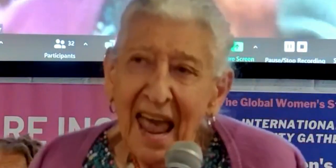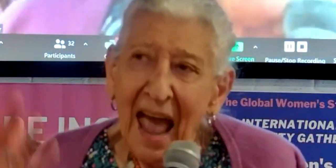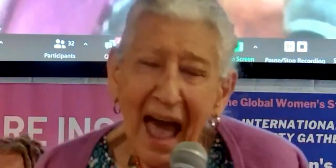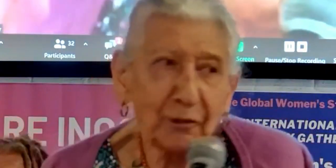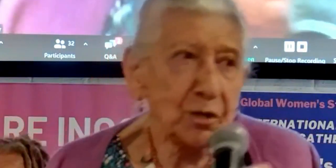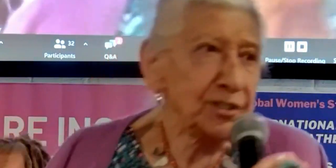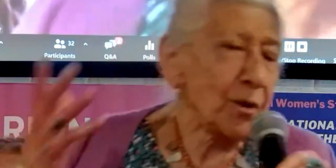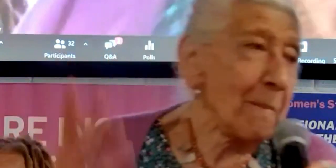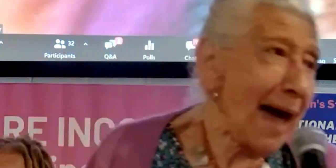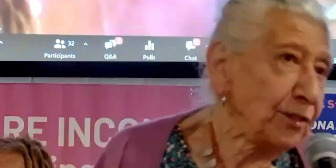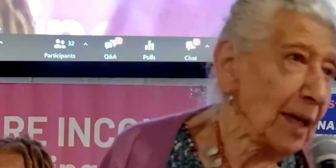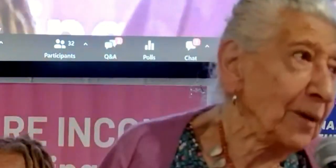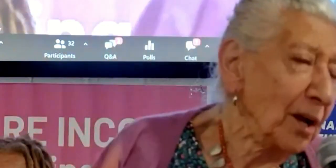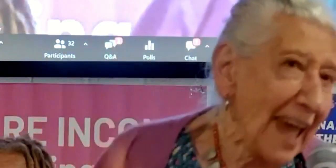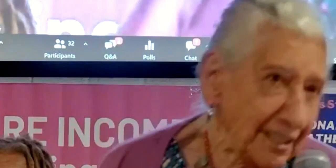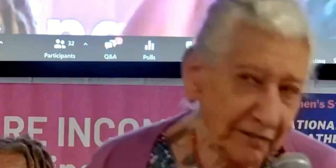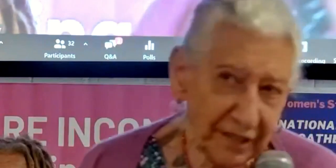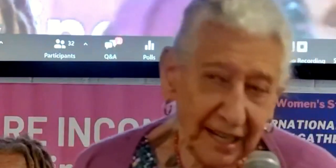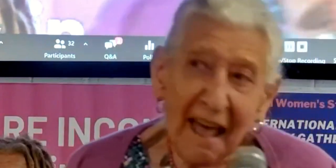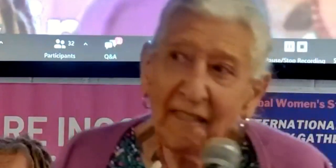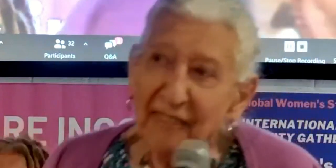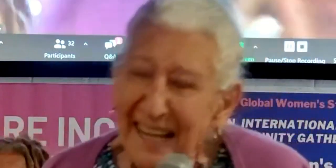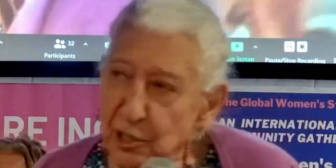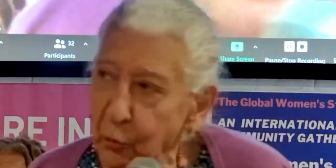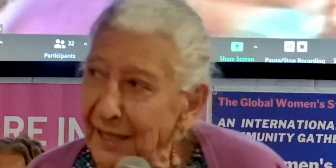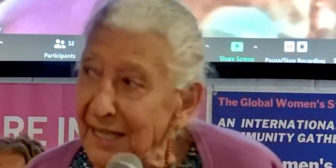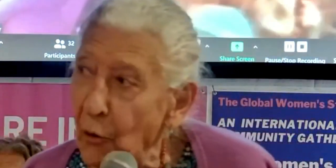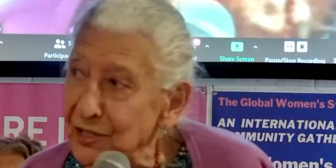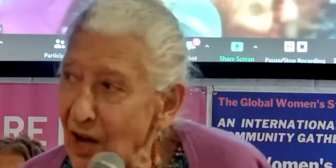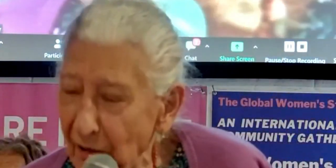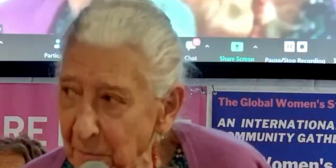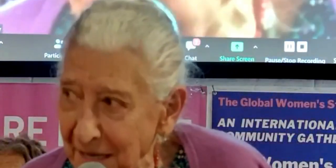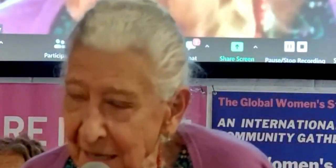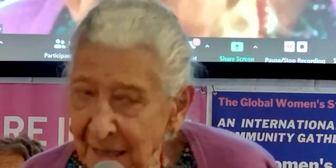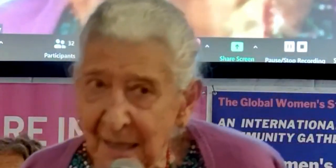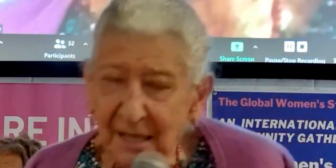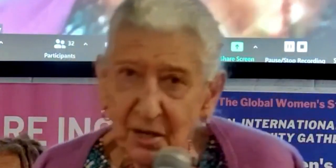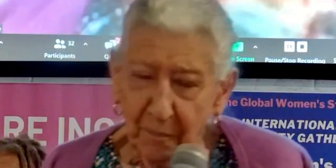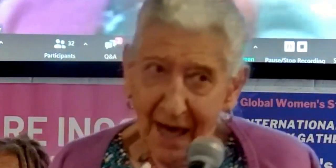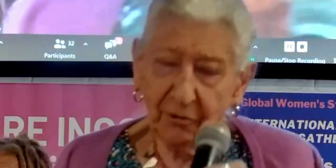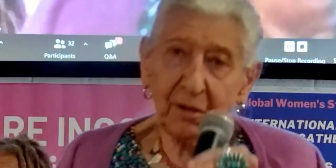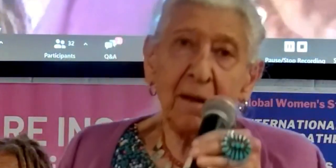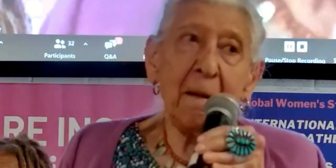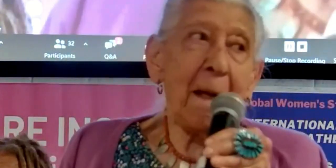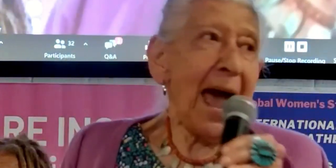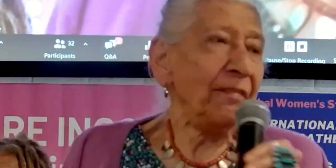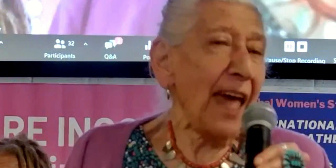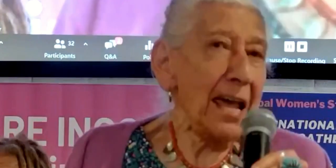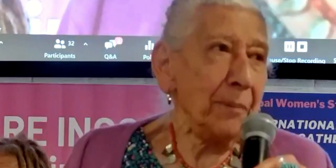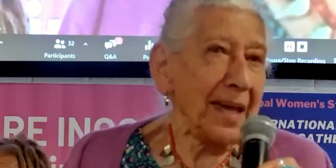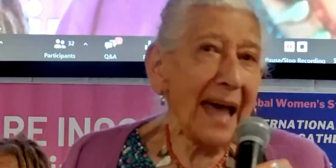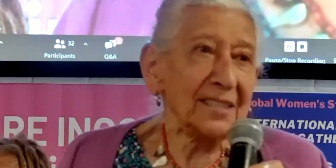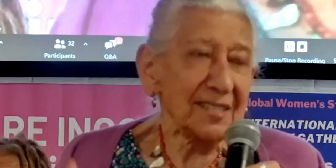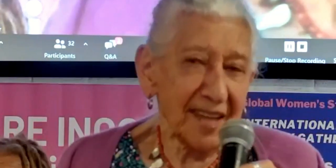see how to surmount them collectively. That's what autonomy is about. And